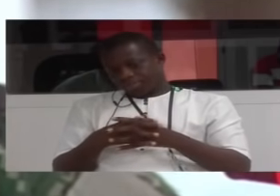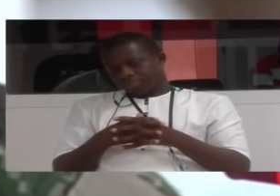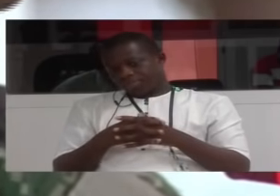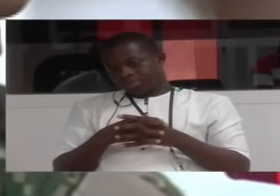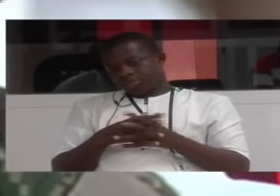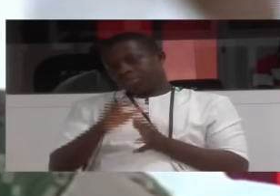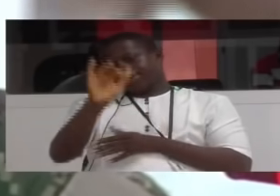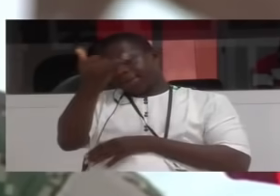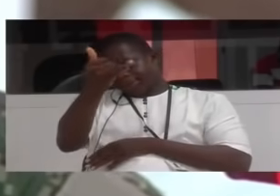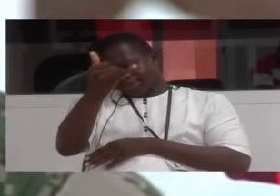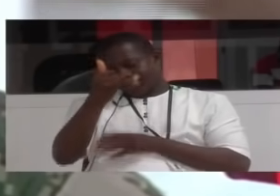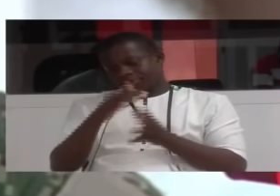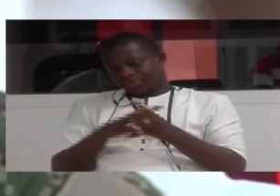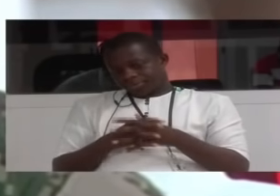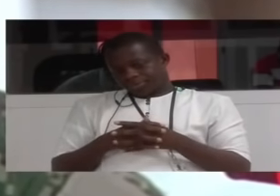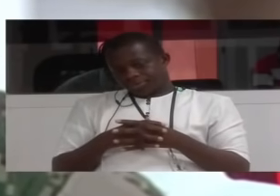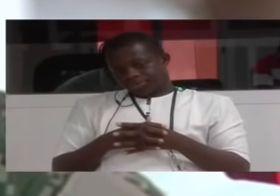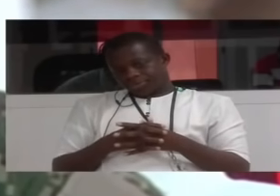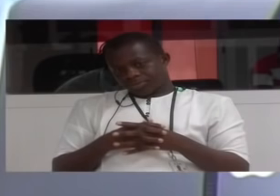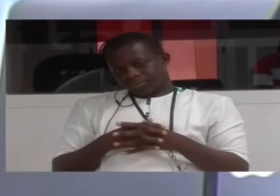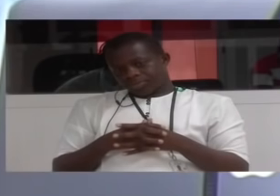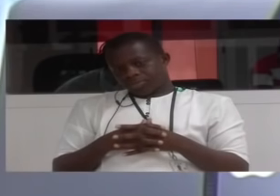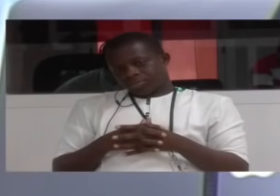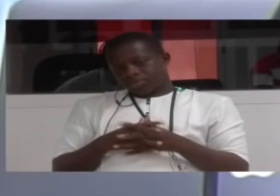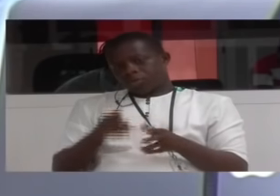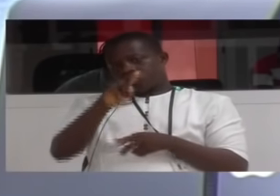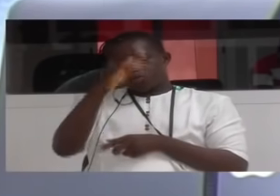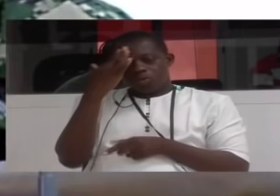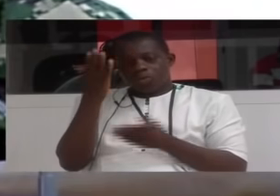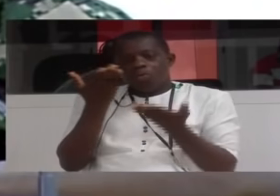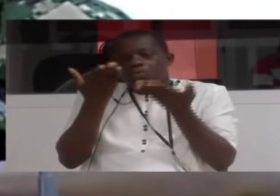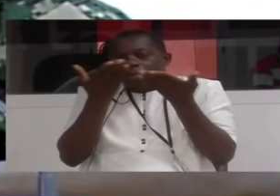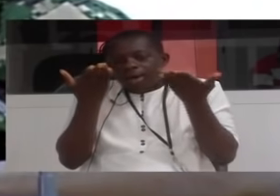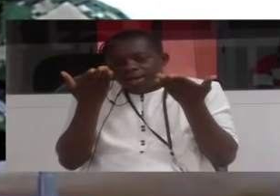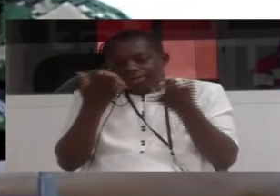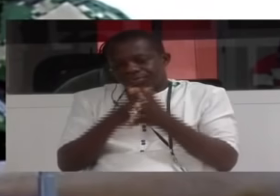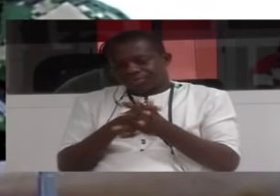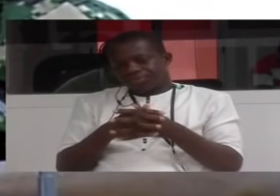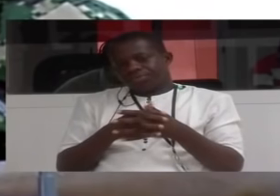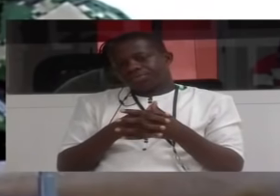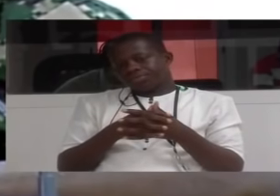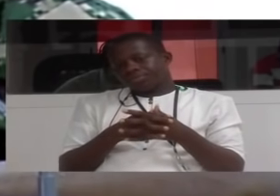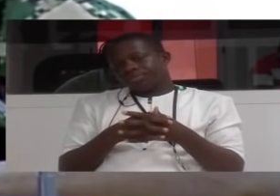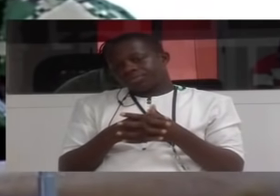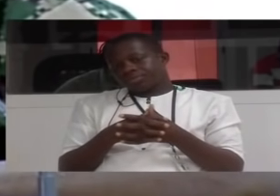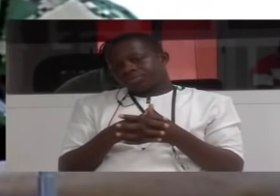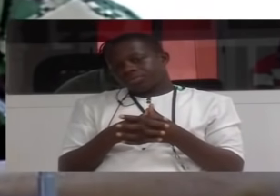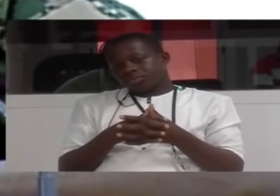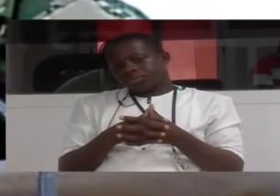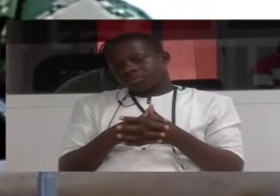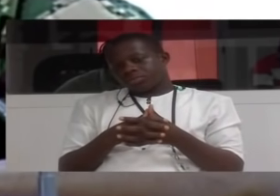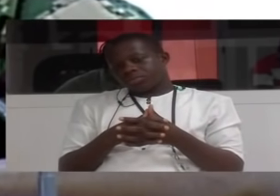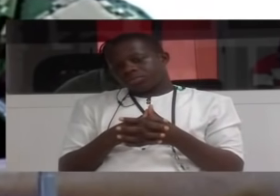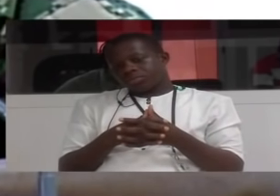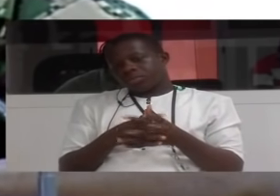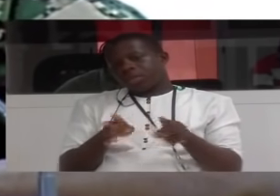xaliss. Wow. Yes. Do you know why? Xam nga ndax la na tax ñu ko yobul xaliss? Ngon ba